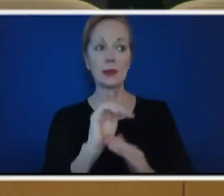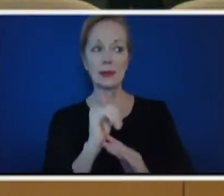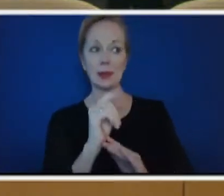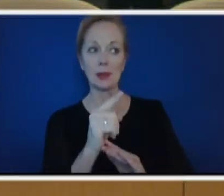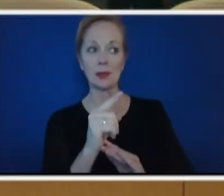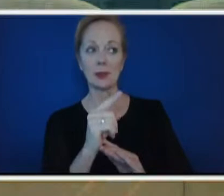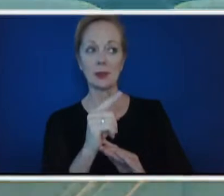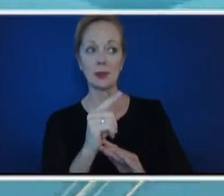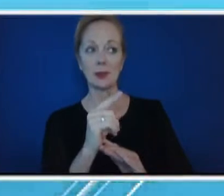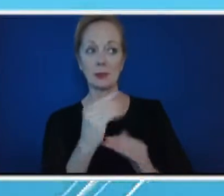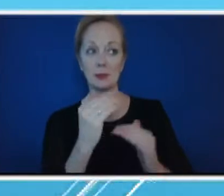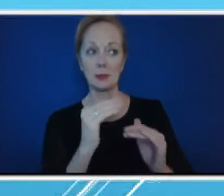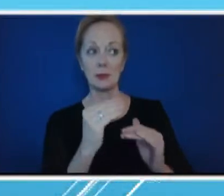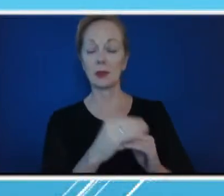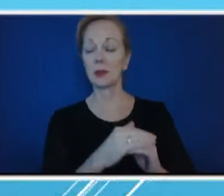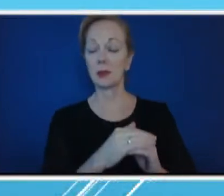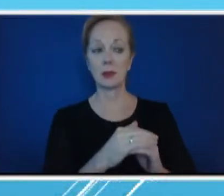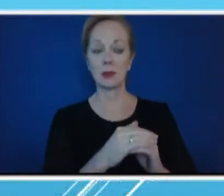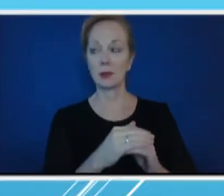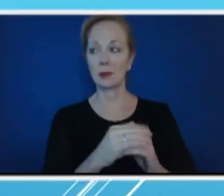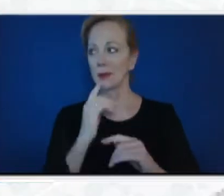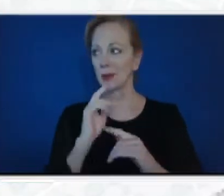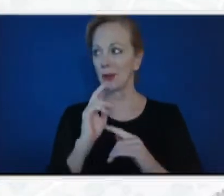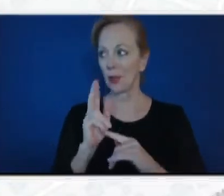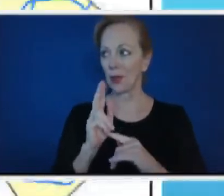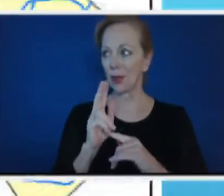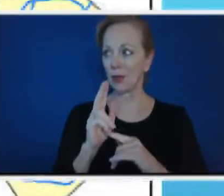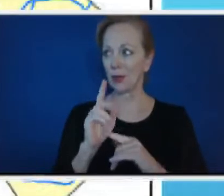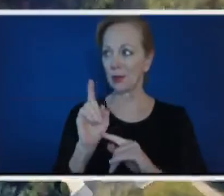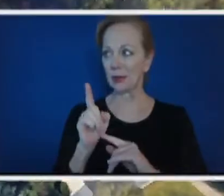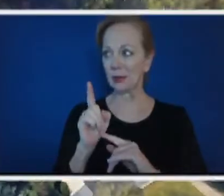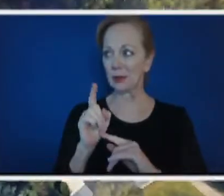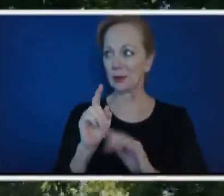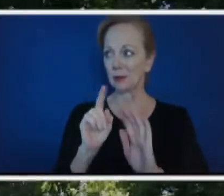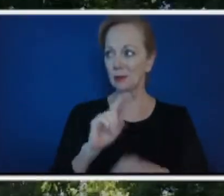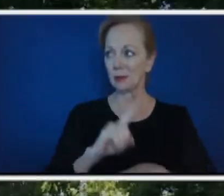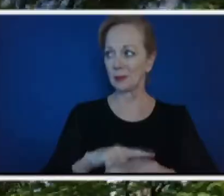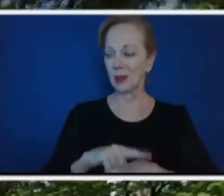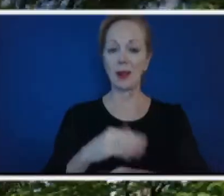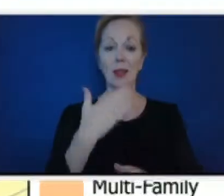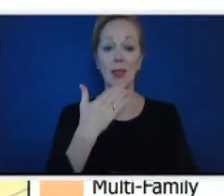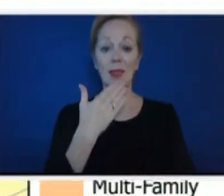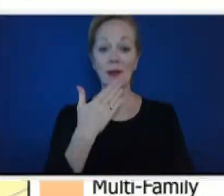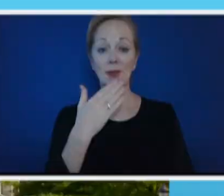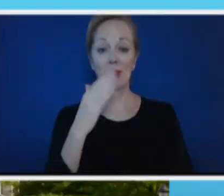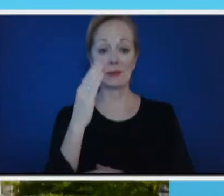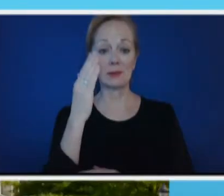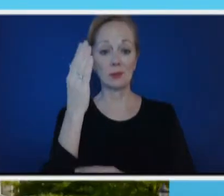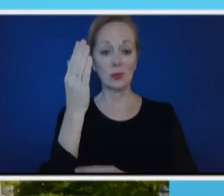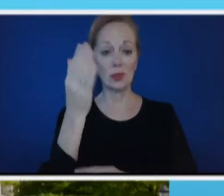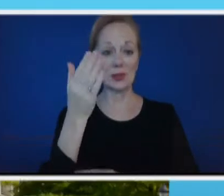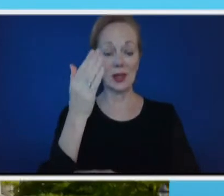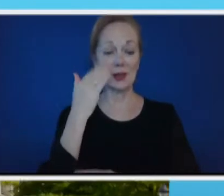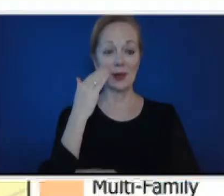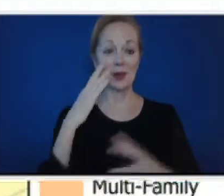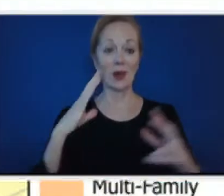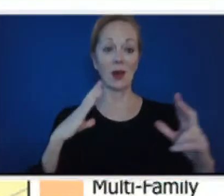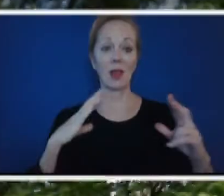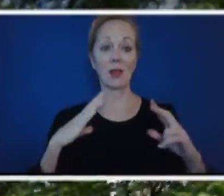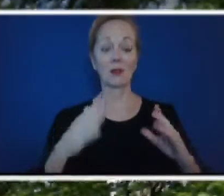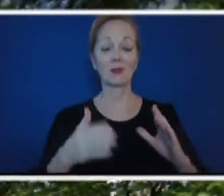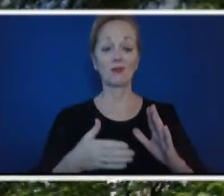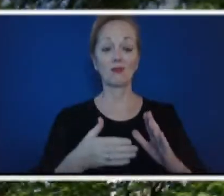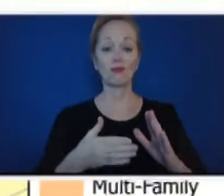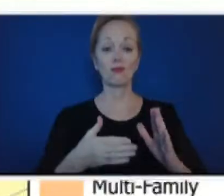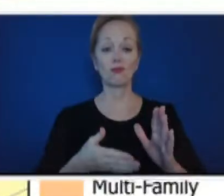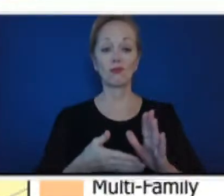It says 3 on the timer. Thanks, Dave, for that presentation. I'll try to, I know it's the holiday, so I'll try to move through quickly. I